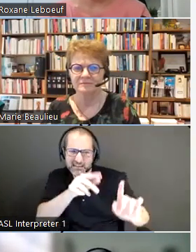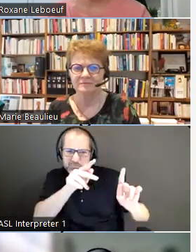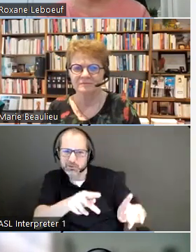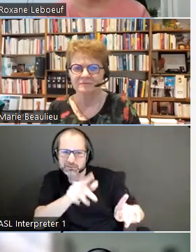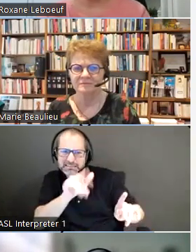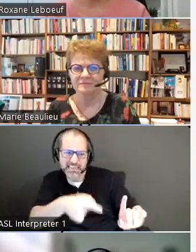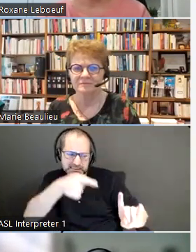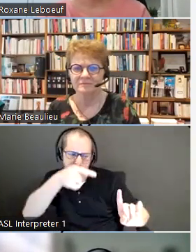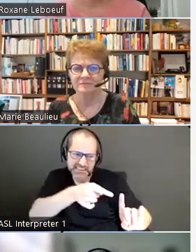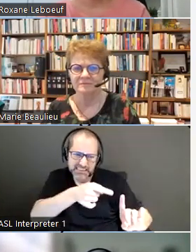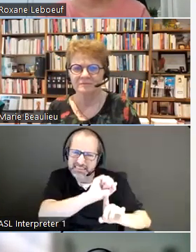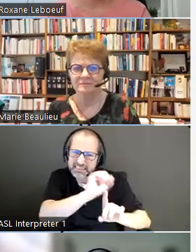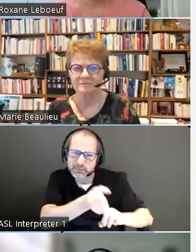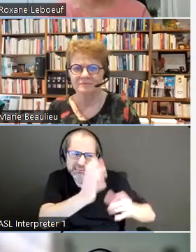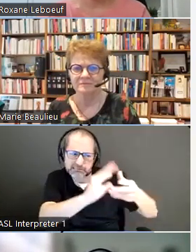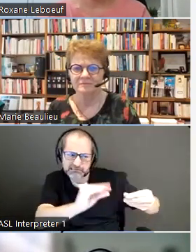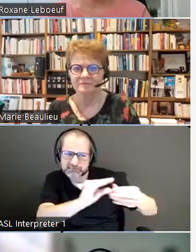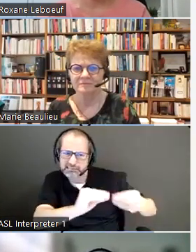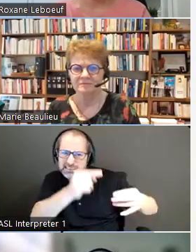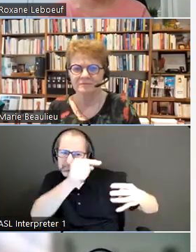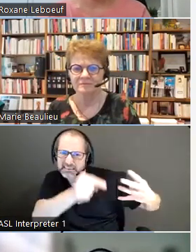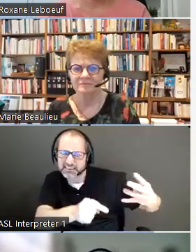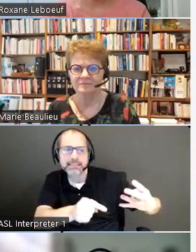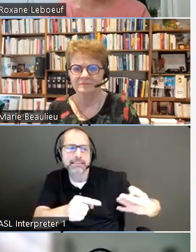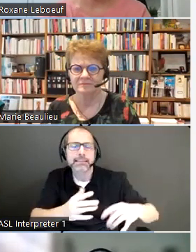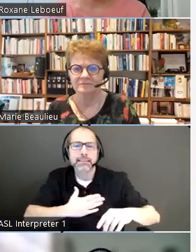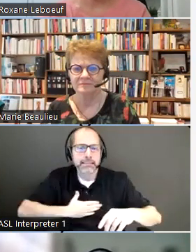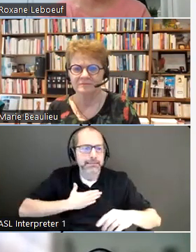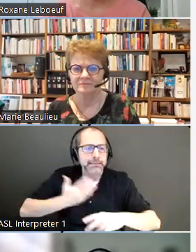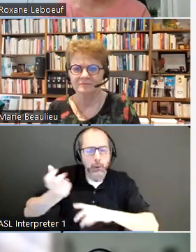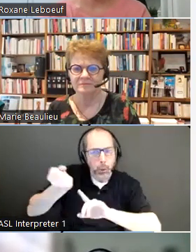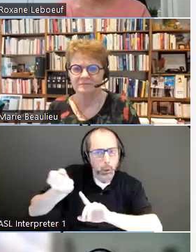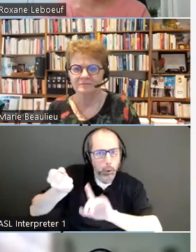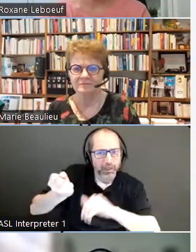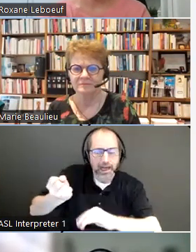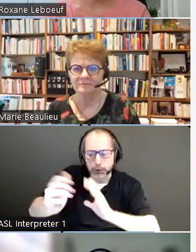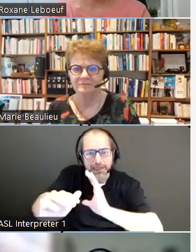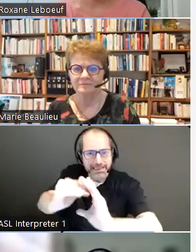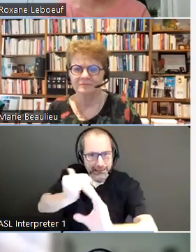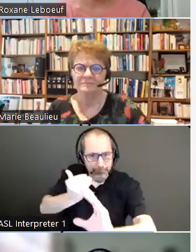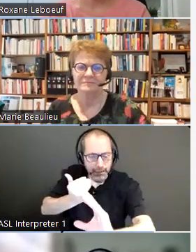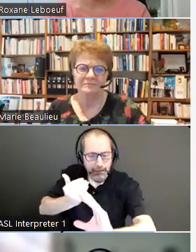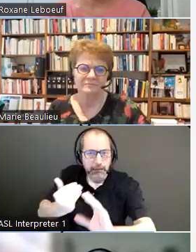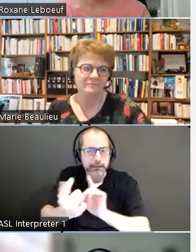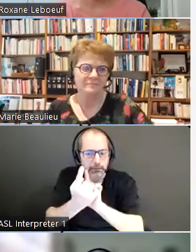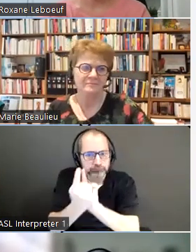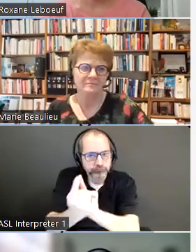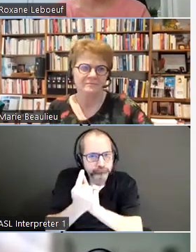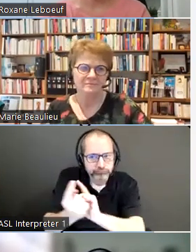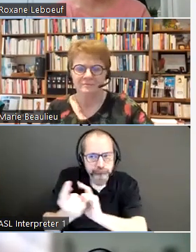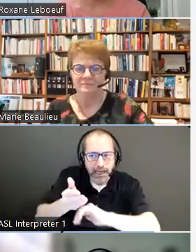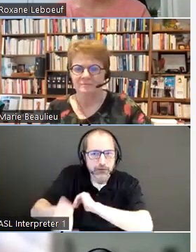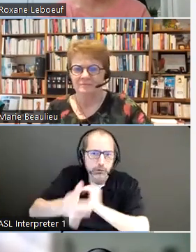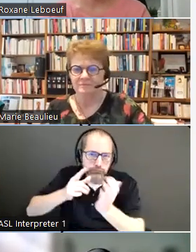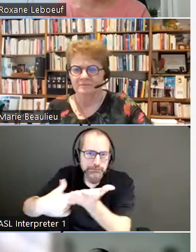after, we've been more than happy to speak to you about that. You can email us or give us a call, and we'd be more than happy to help